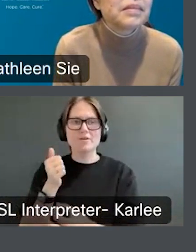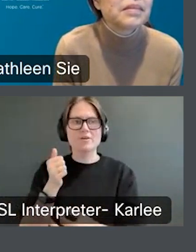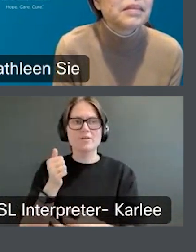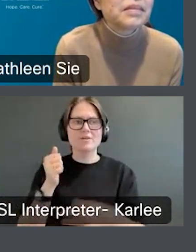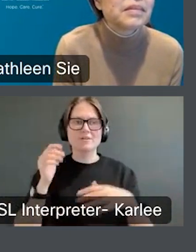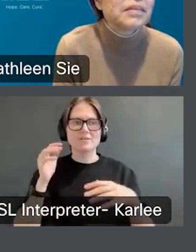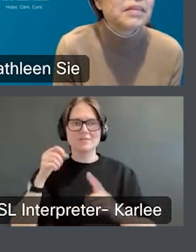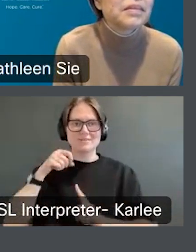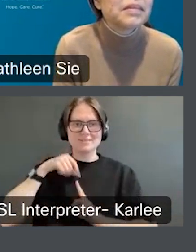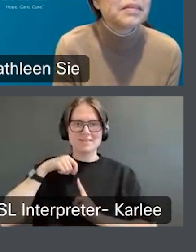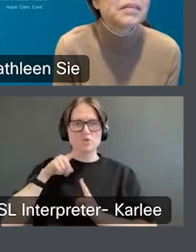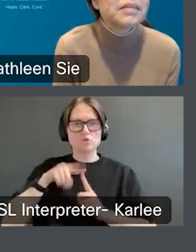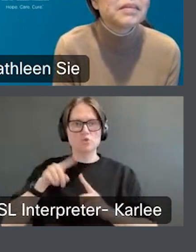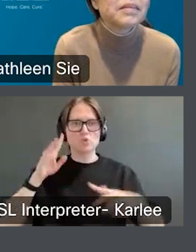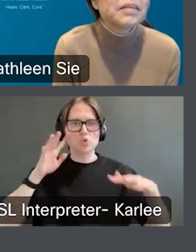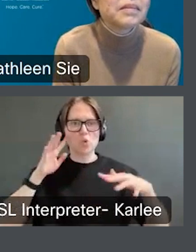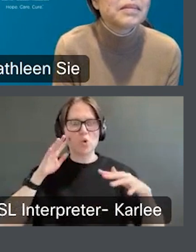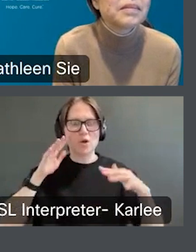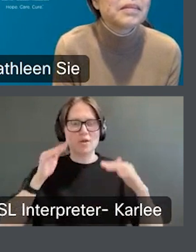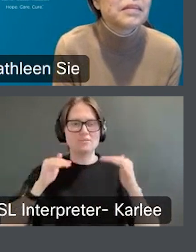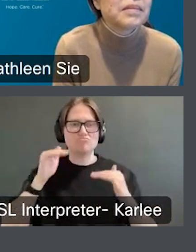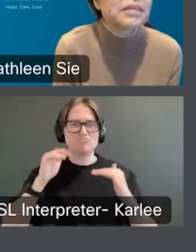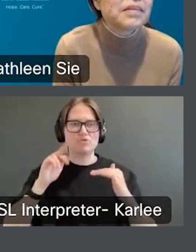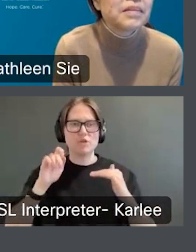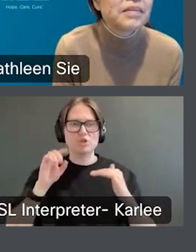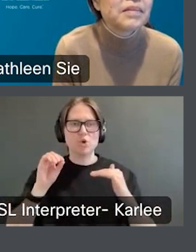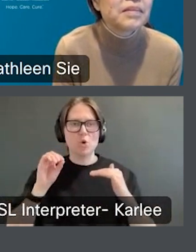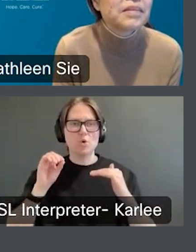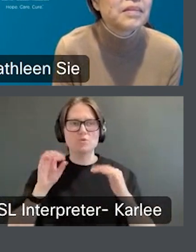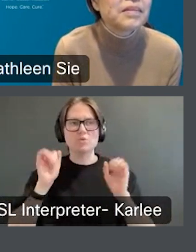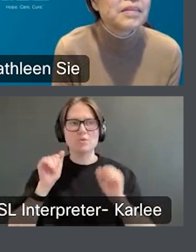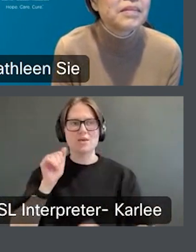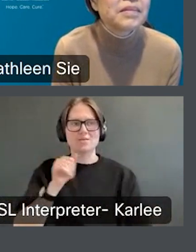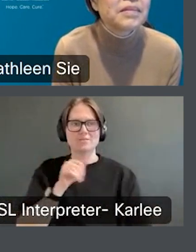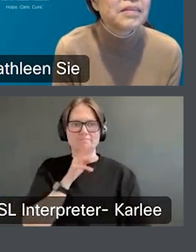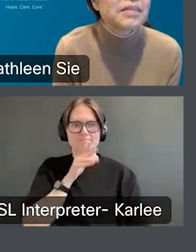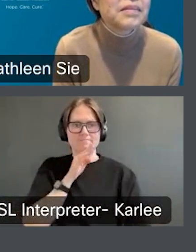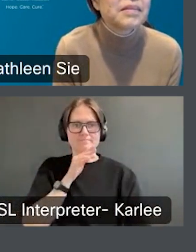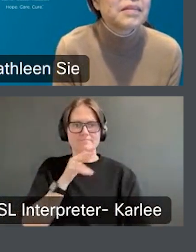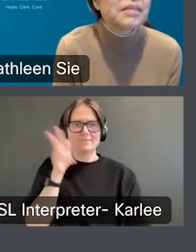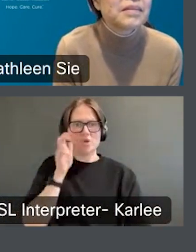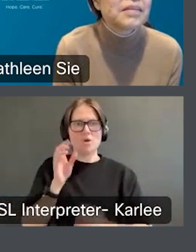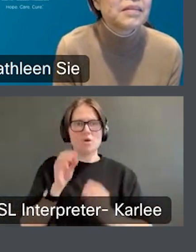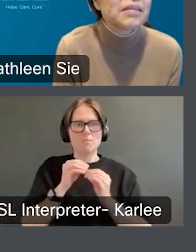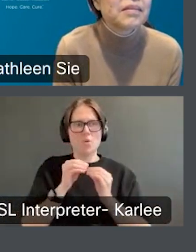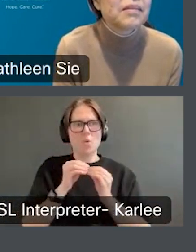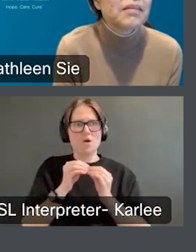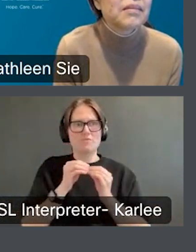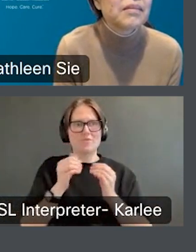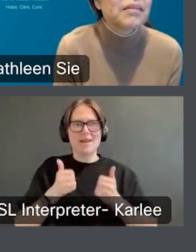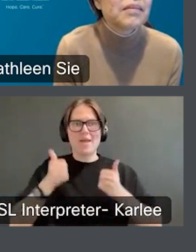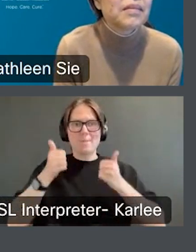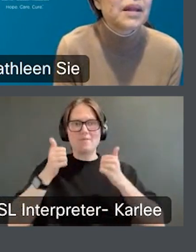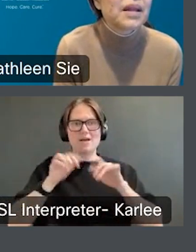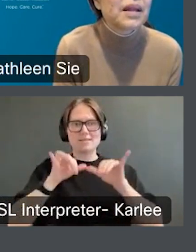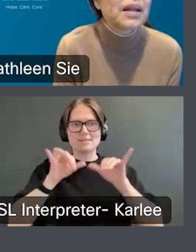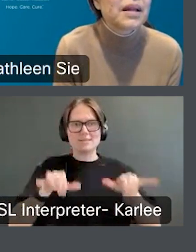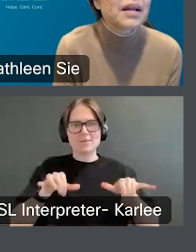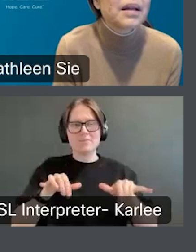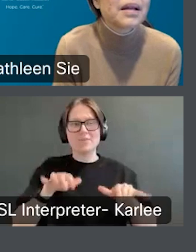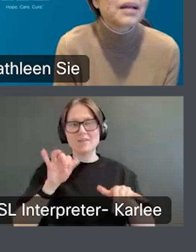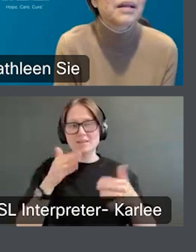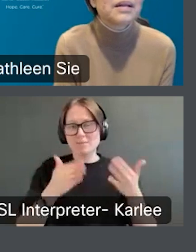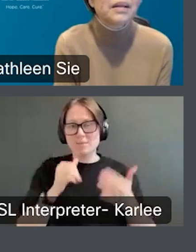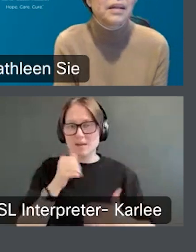heard through an amplified system. That's not perhaps the best